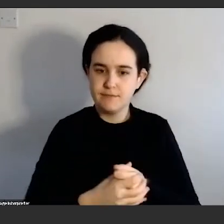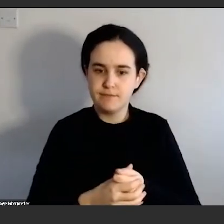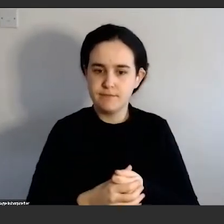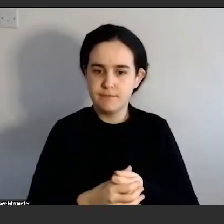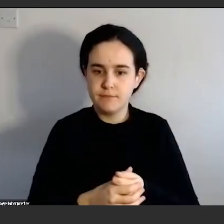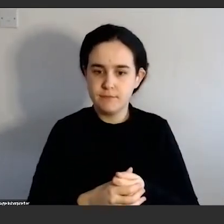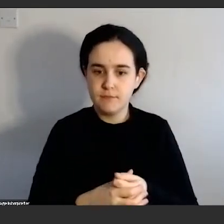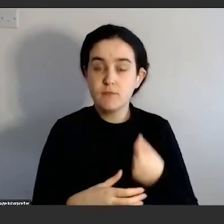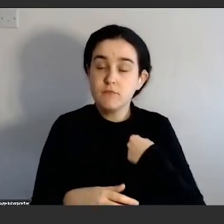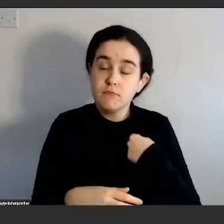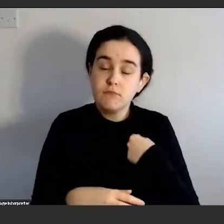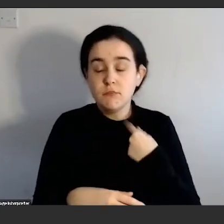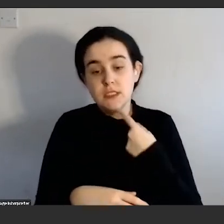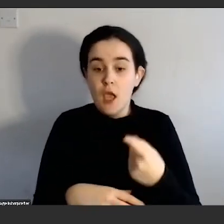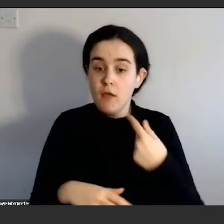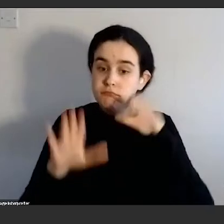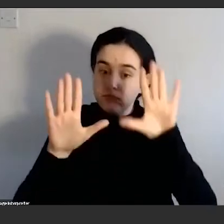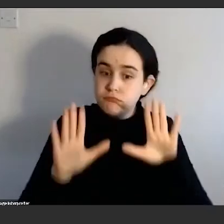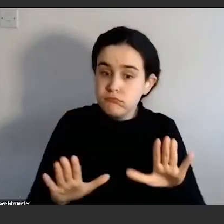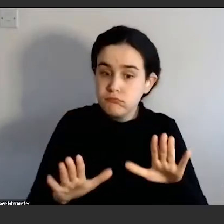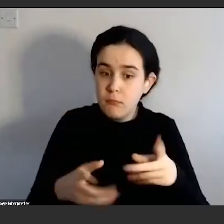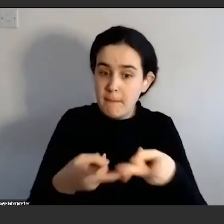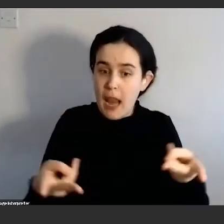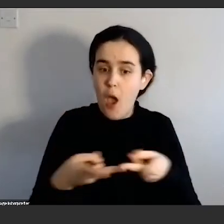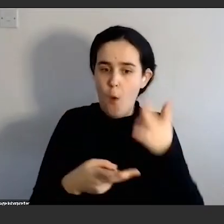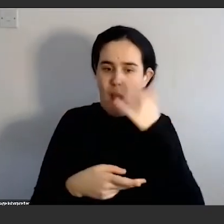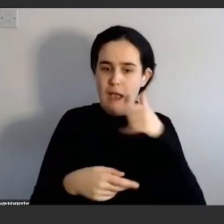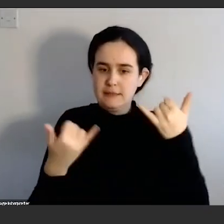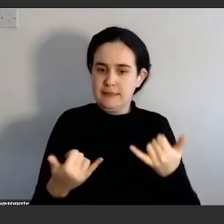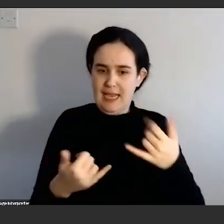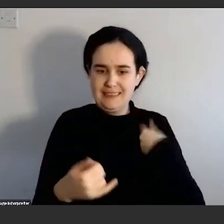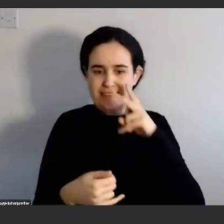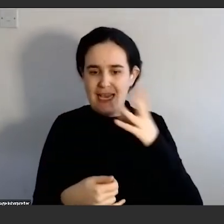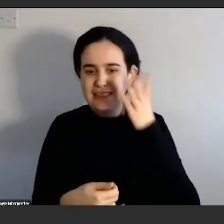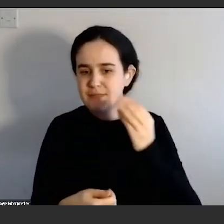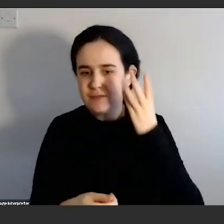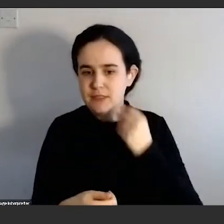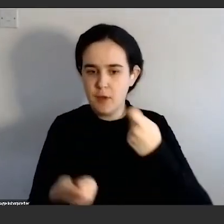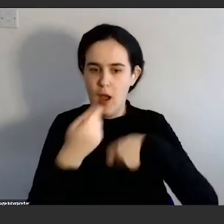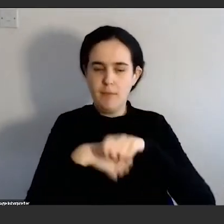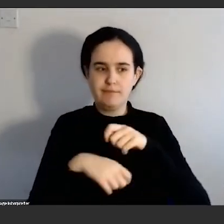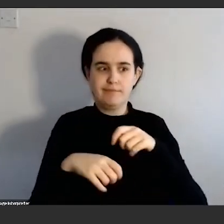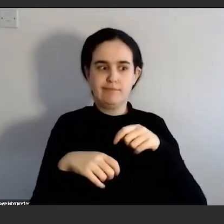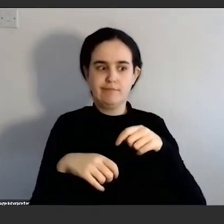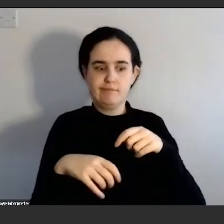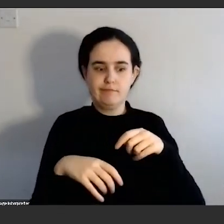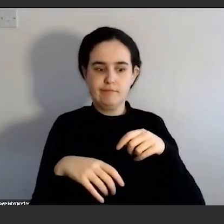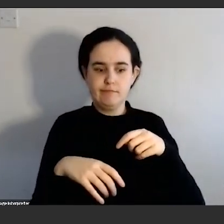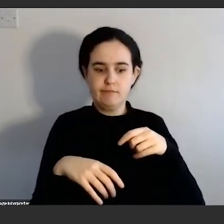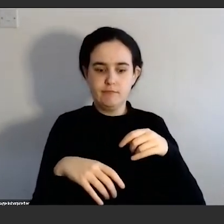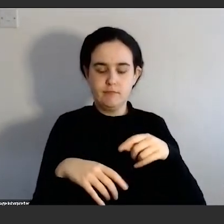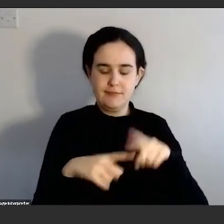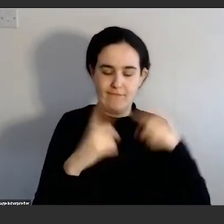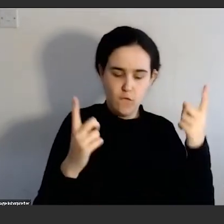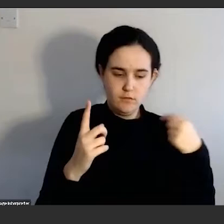completely. When I say lost my voice, I lost the respect. Nobody would listen. I was viewed